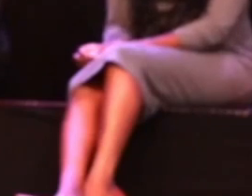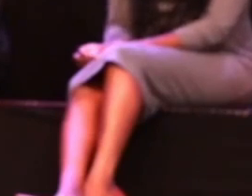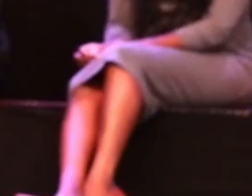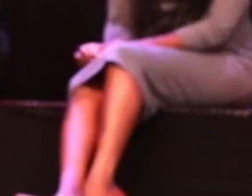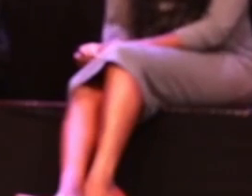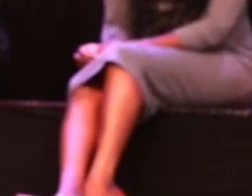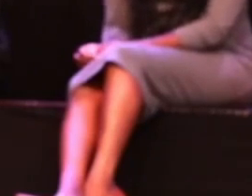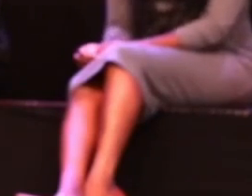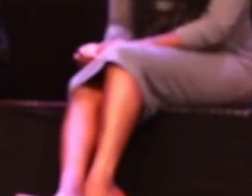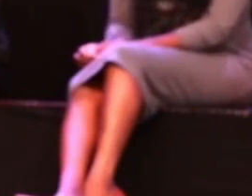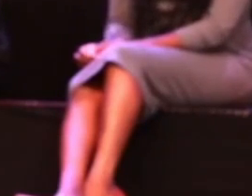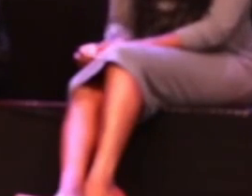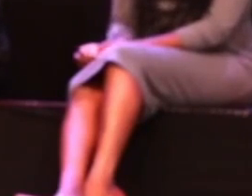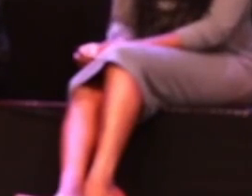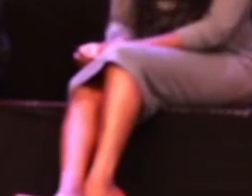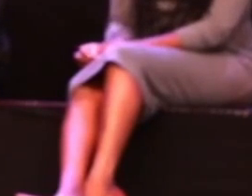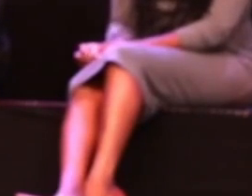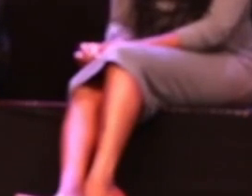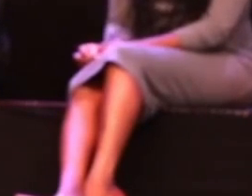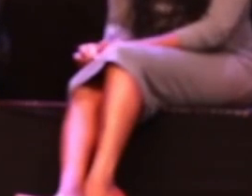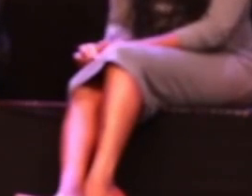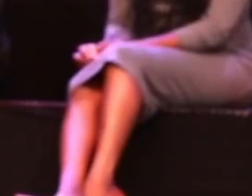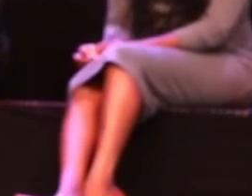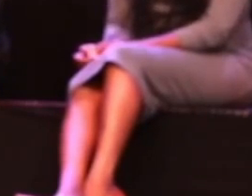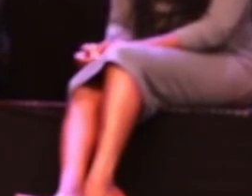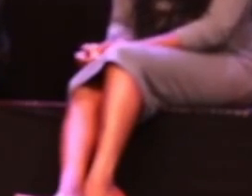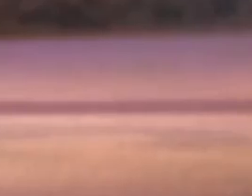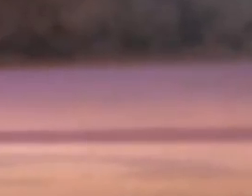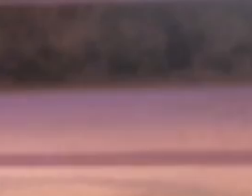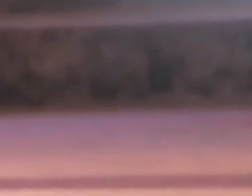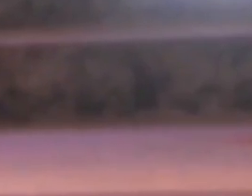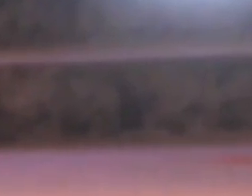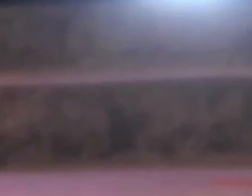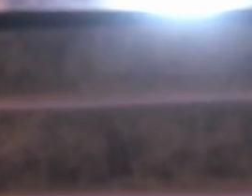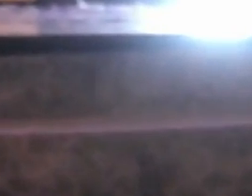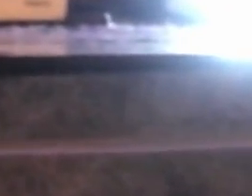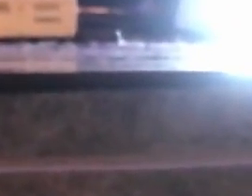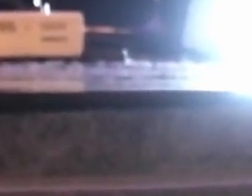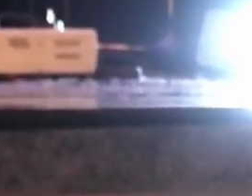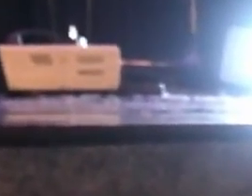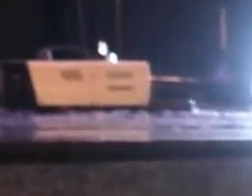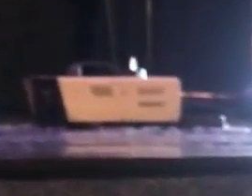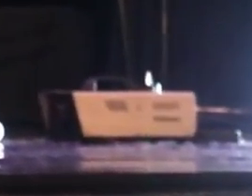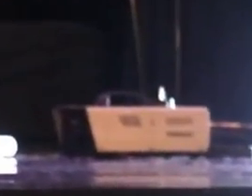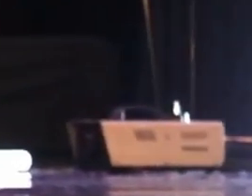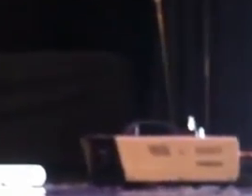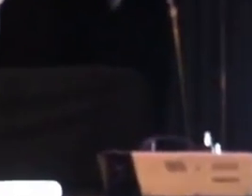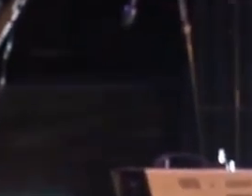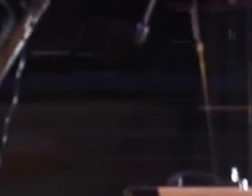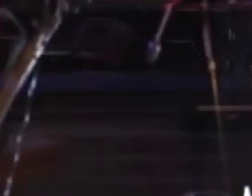the perishing, care for the dying. Jesus is